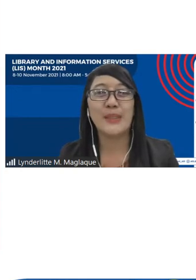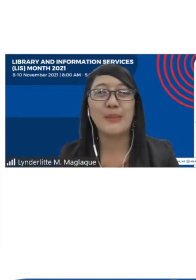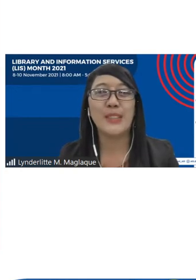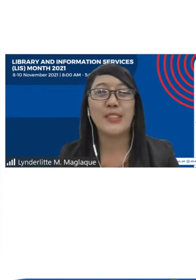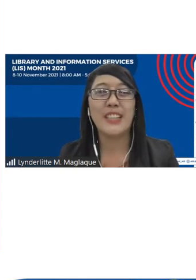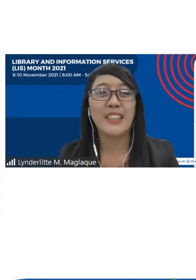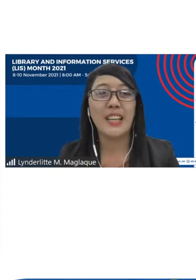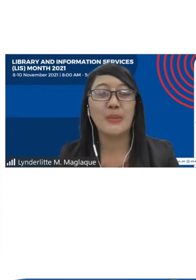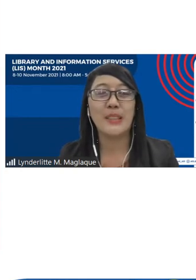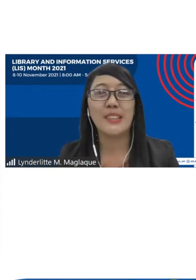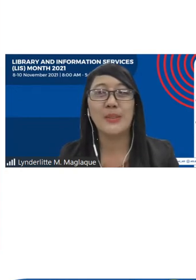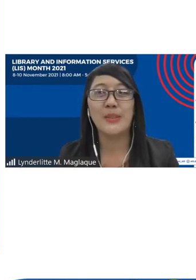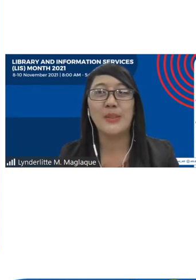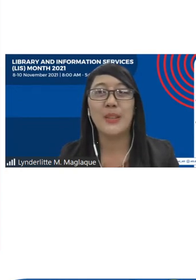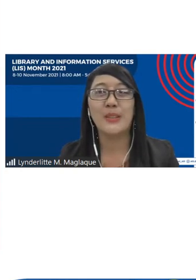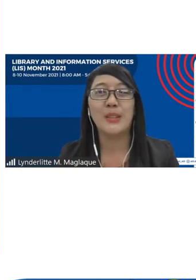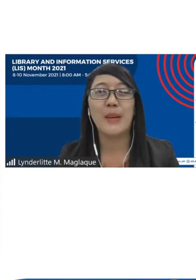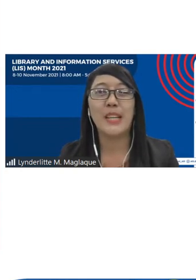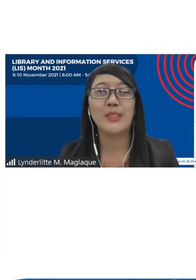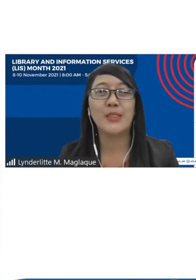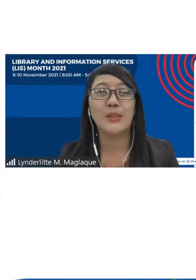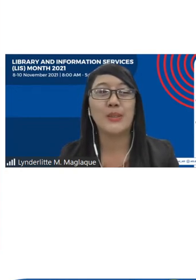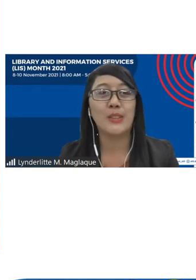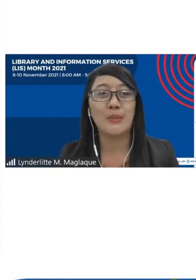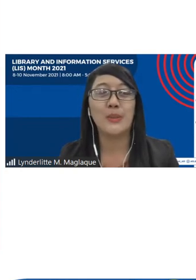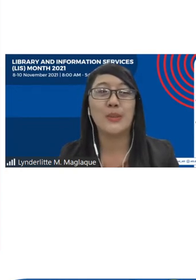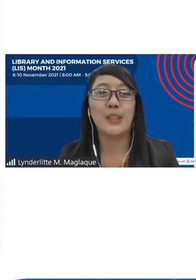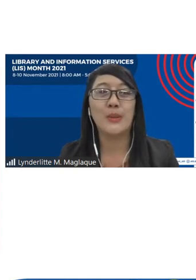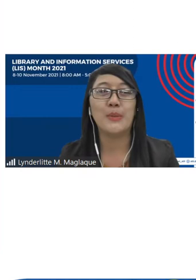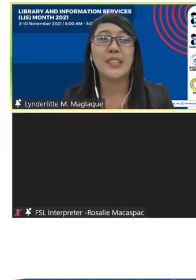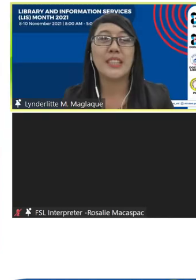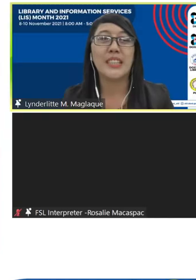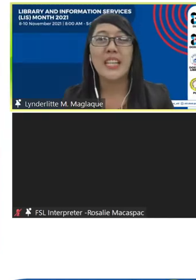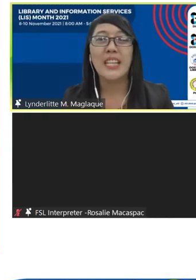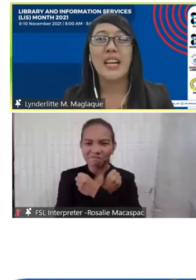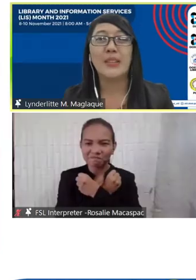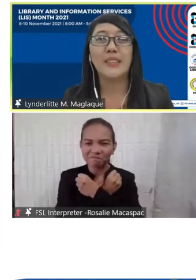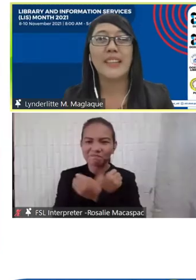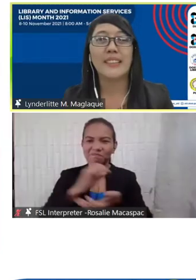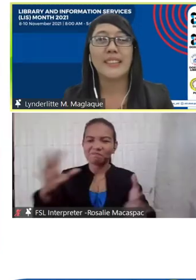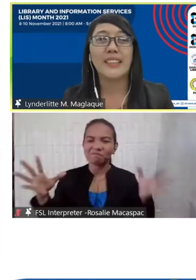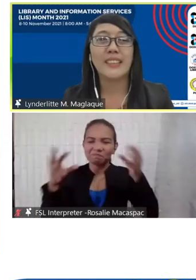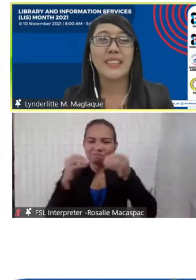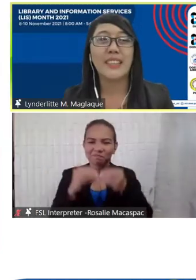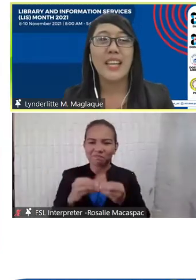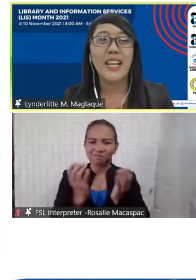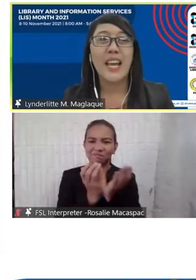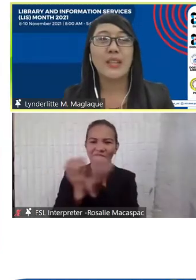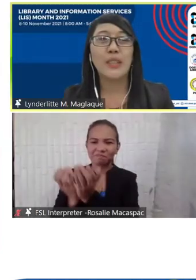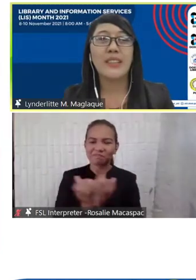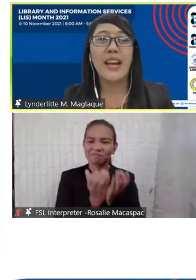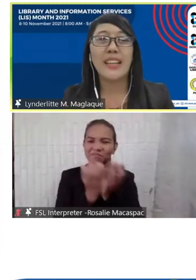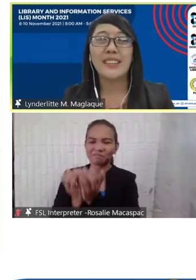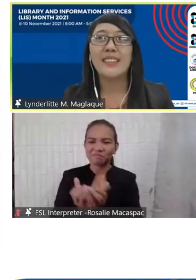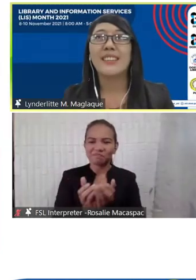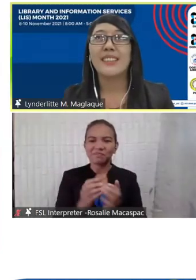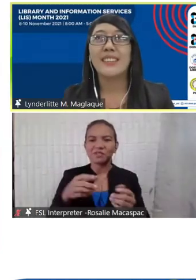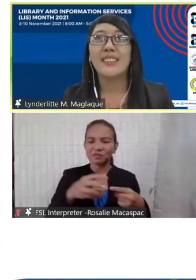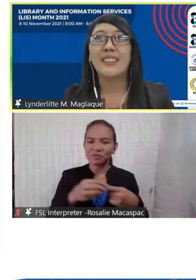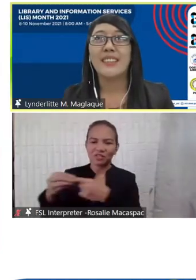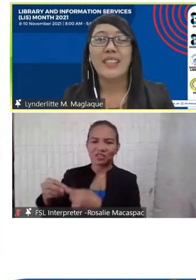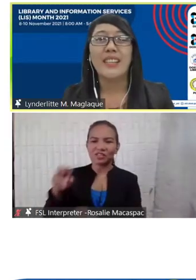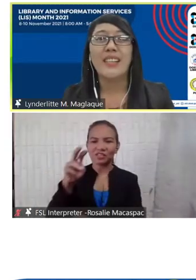learned a lot from your sharing and we salute you on your passion to contribute to the community, lalo na sa SNT. And with that,